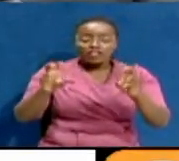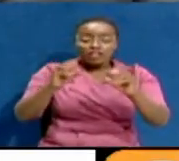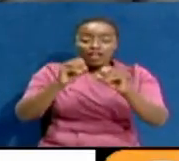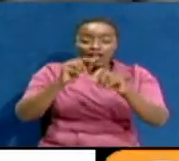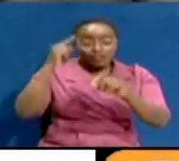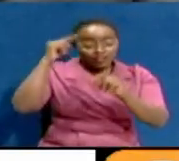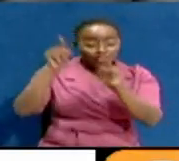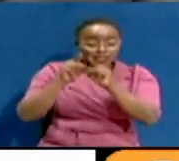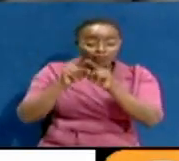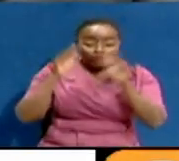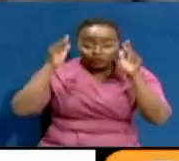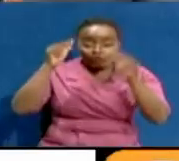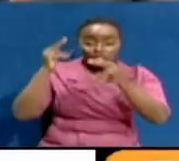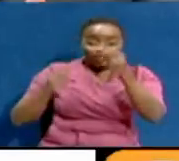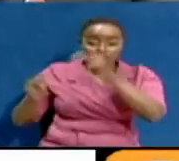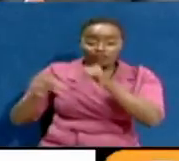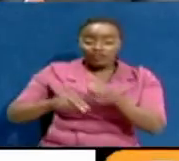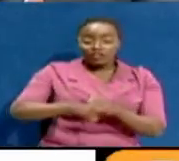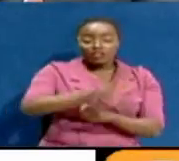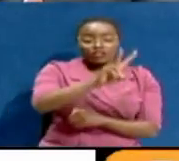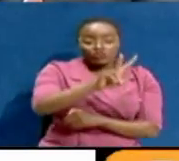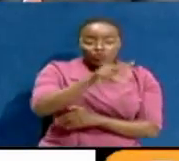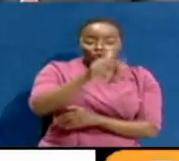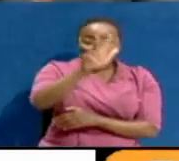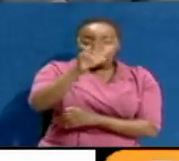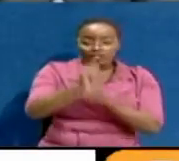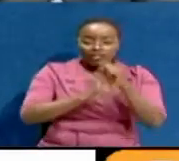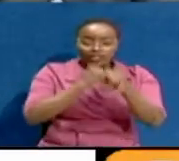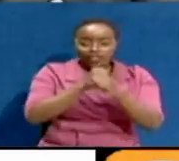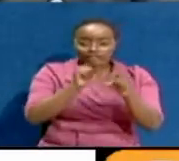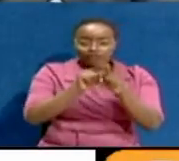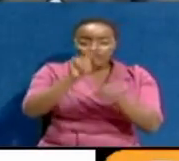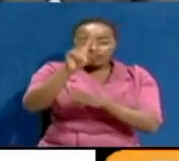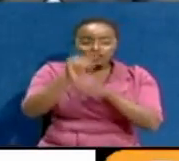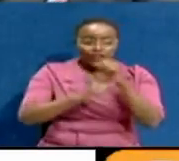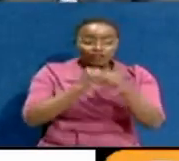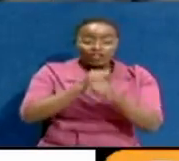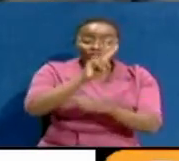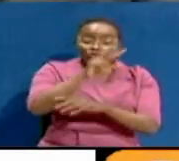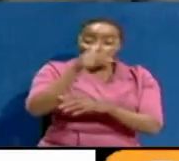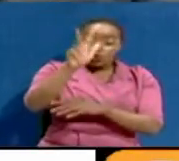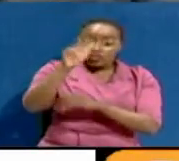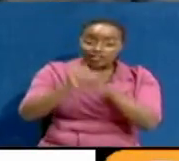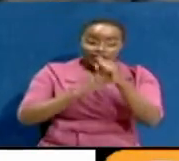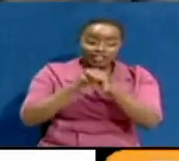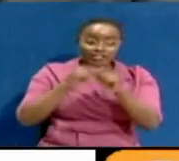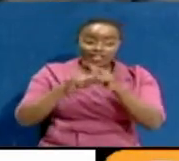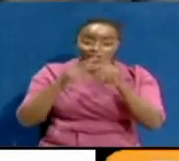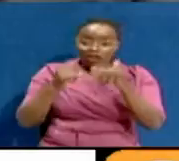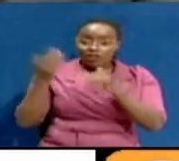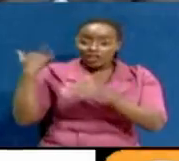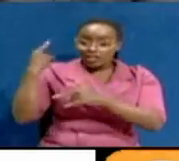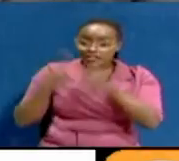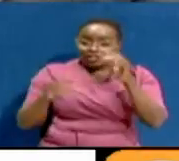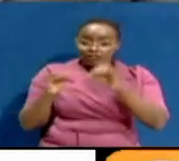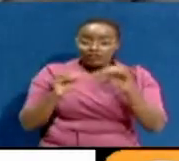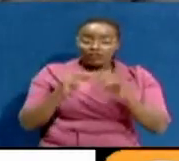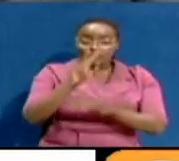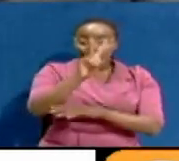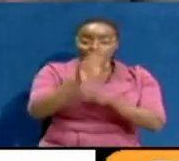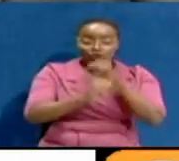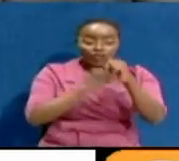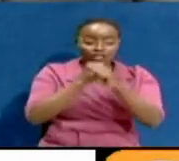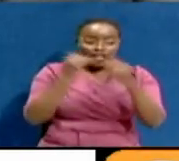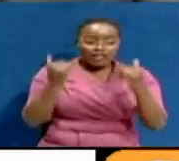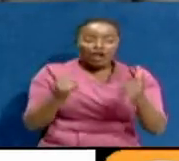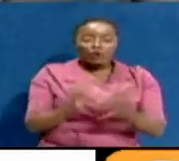look at history, we are looking at 2 or 3 years of this. We're in our second year. 2 or 3 years from today, not from last year. Yes, we're in our second year